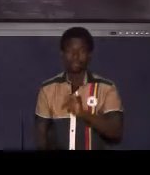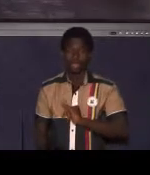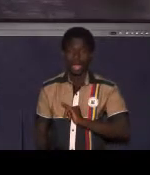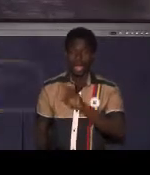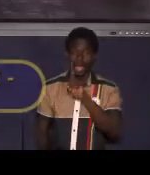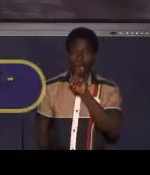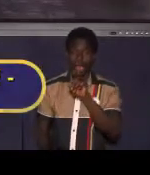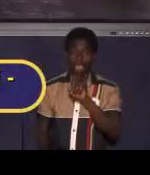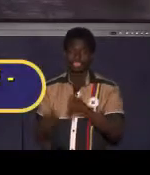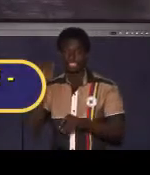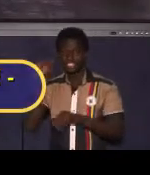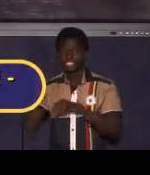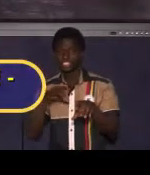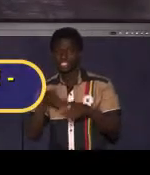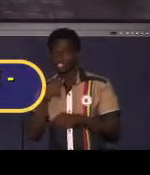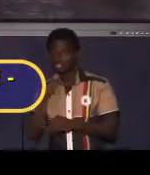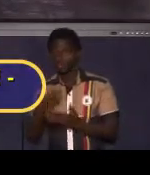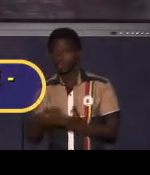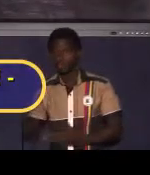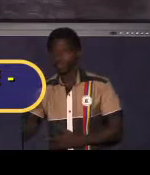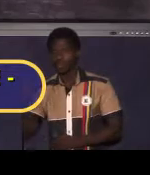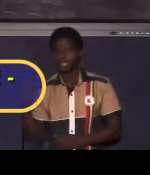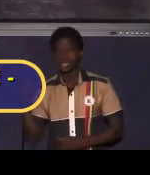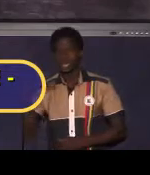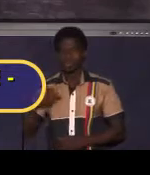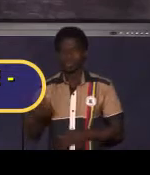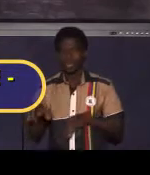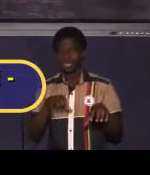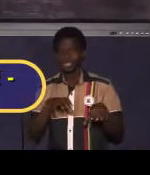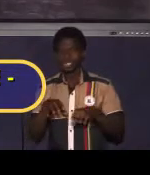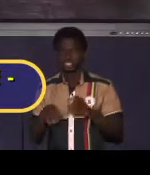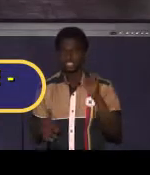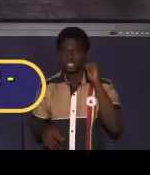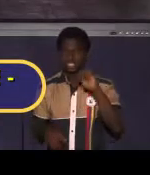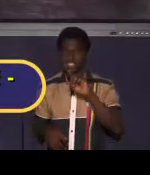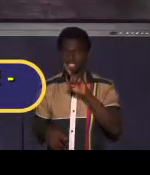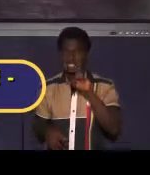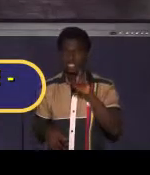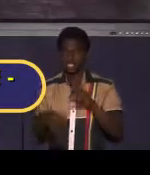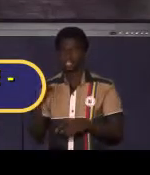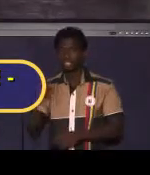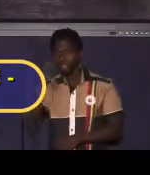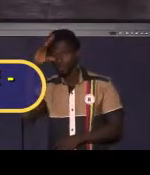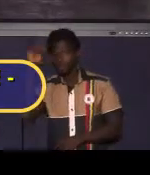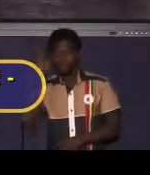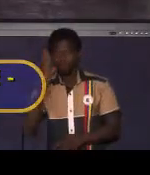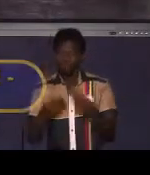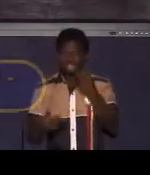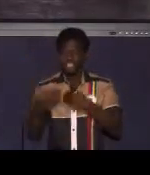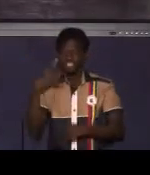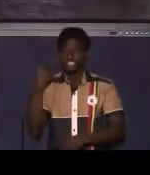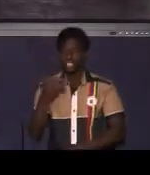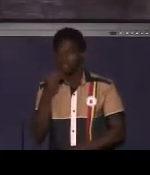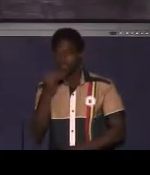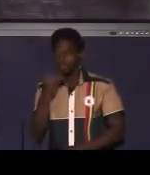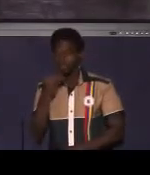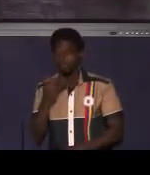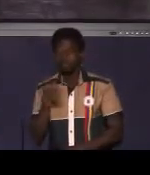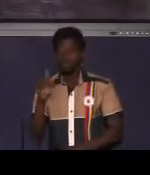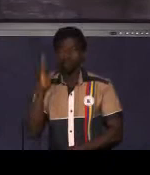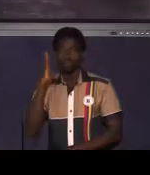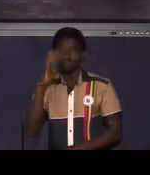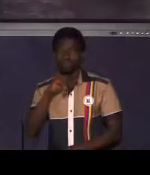I? She didn't buy the bag, did she? The boy will eat the